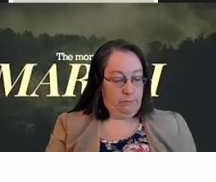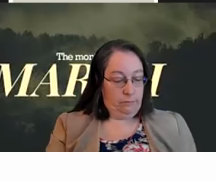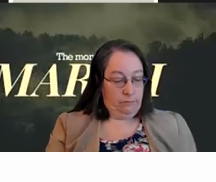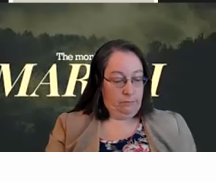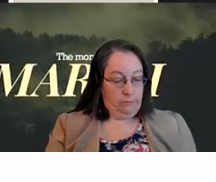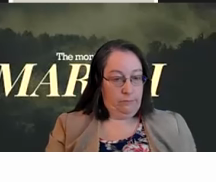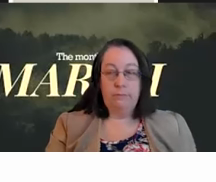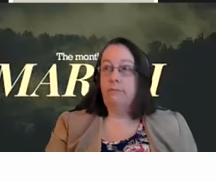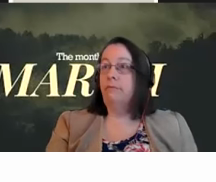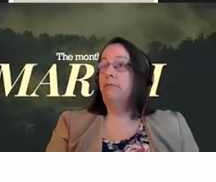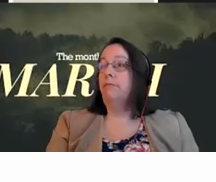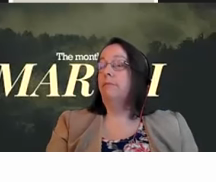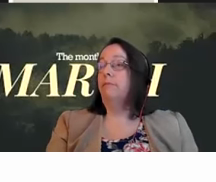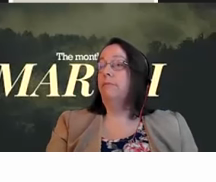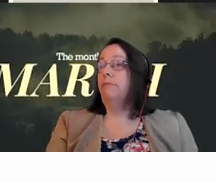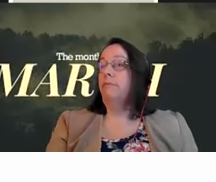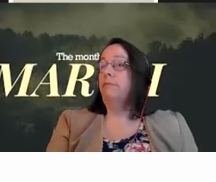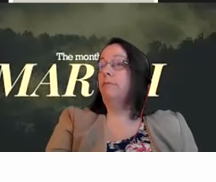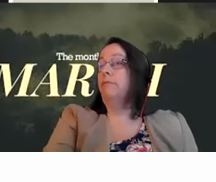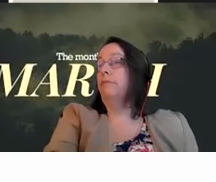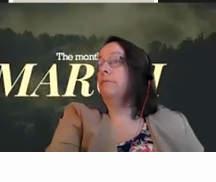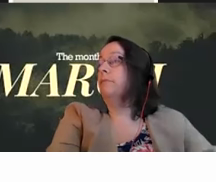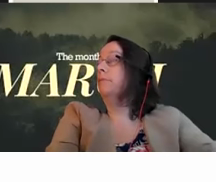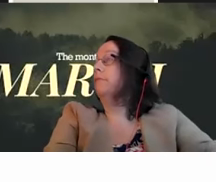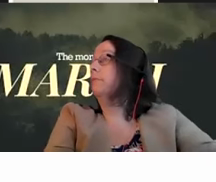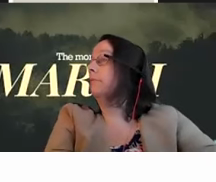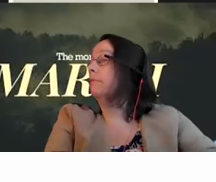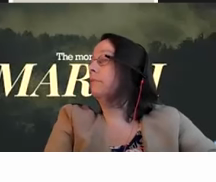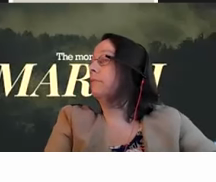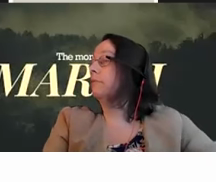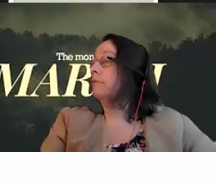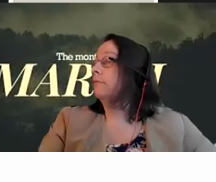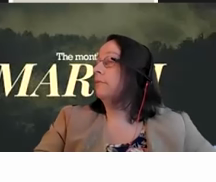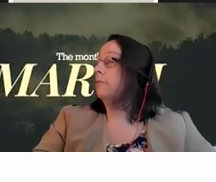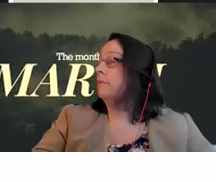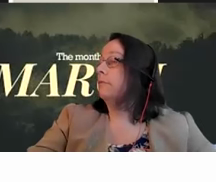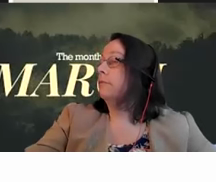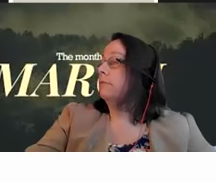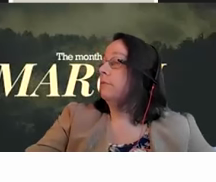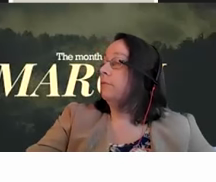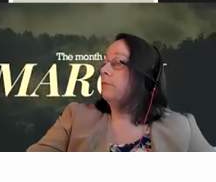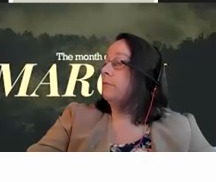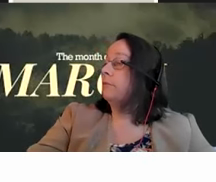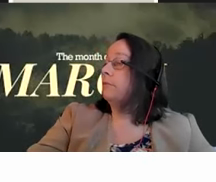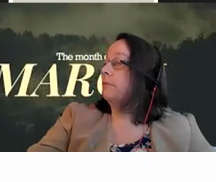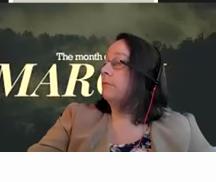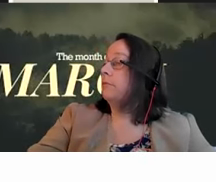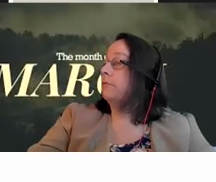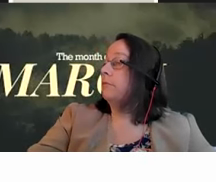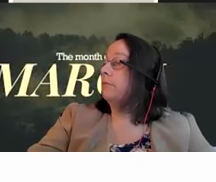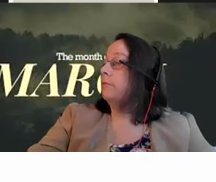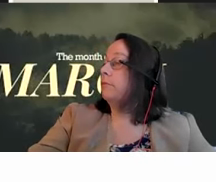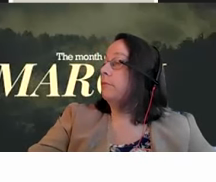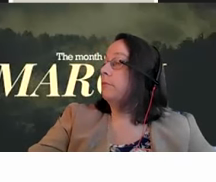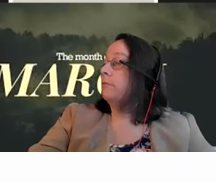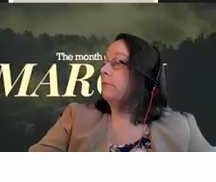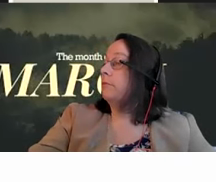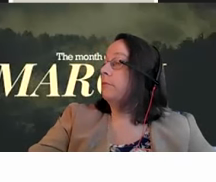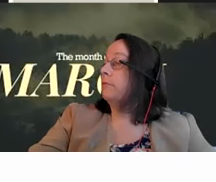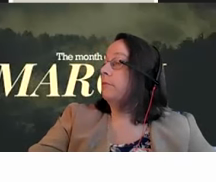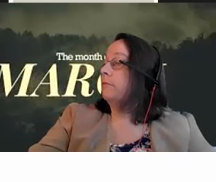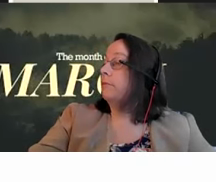The visual, I think, can assist in recognition of different impacts of life pre-pandemic and really drive home